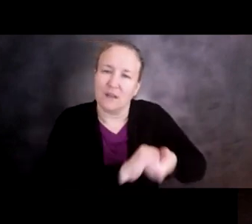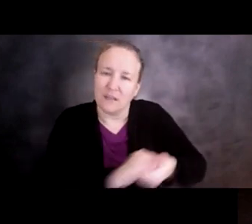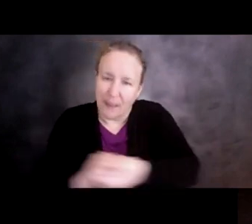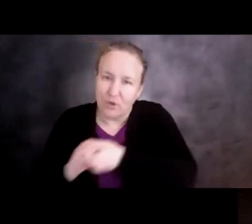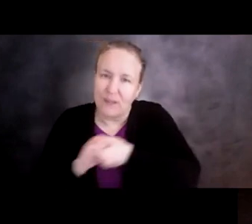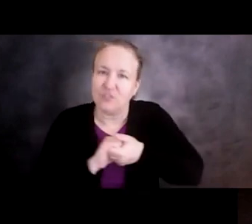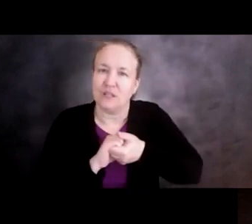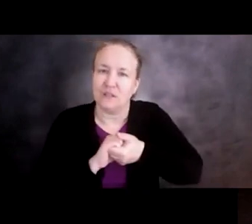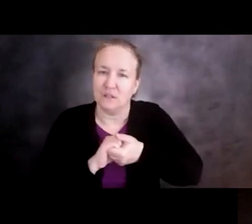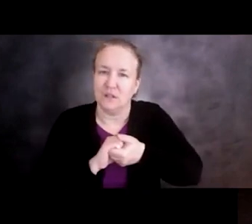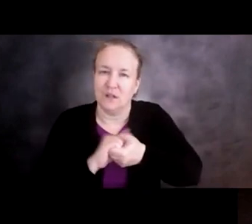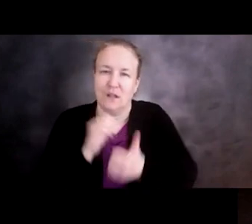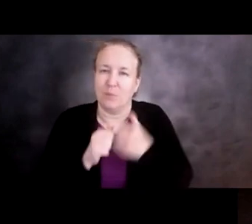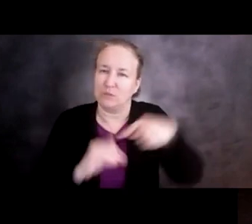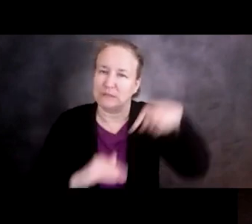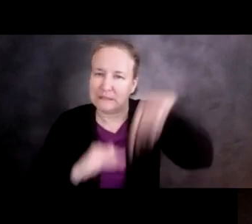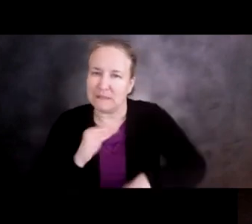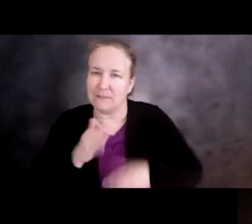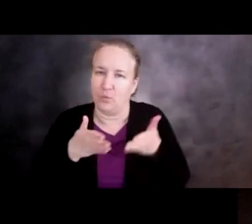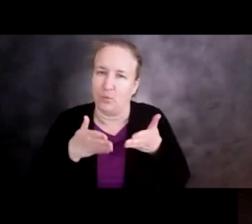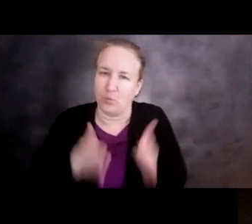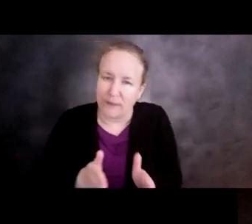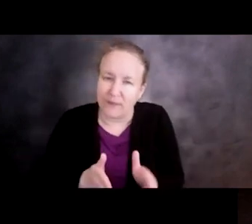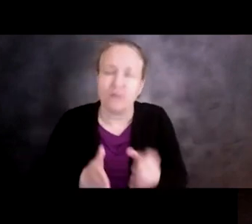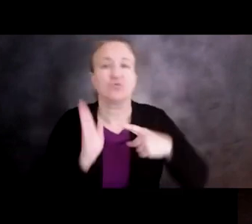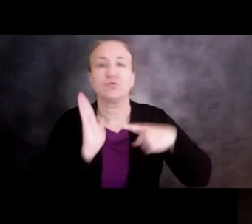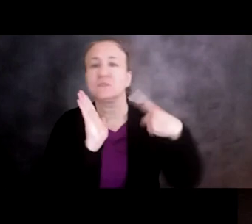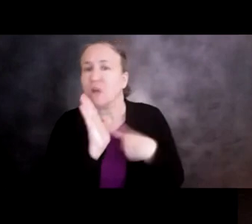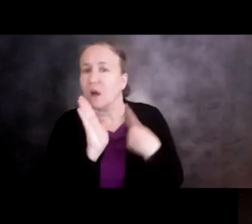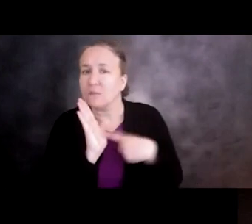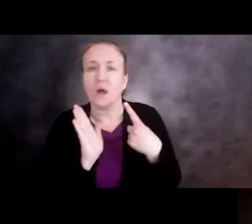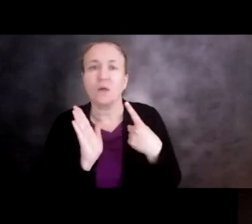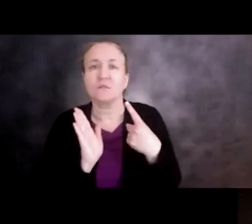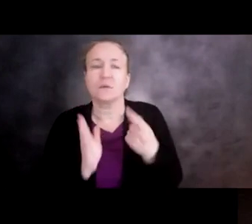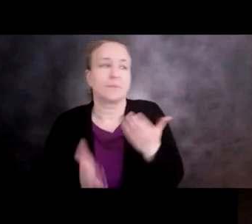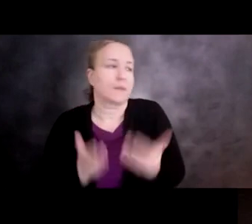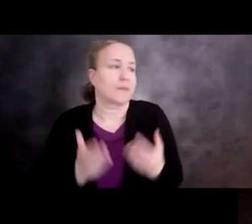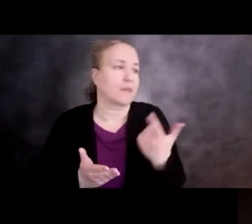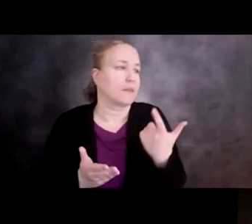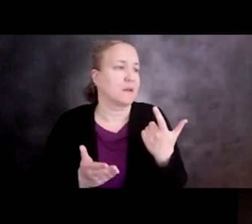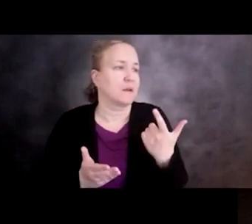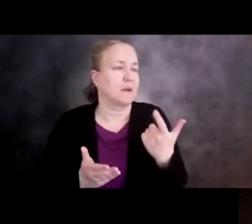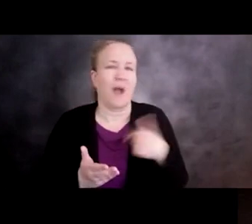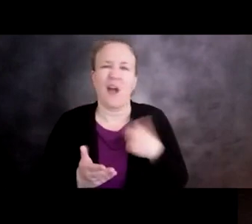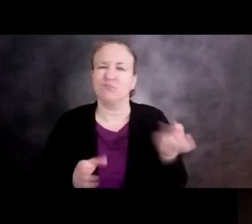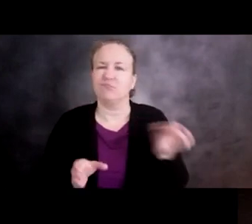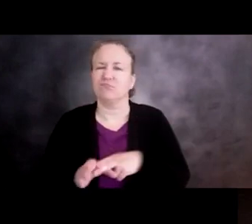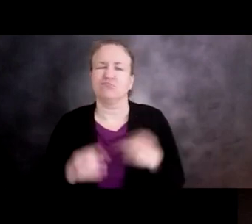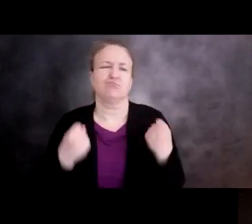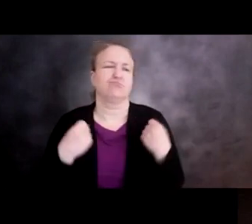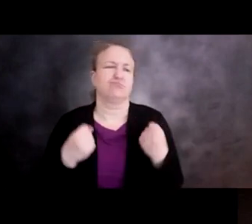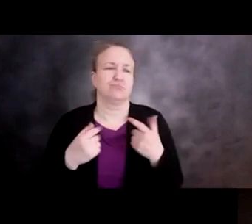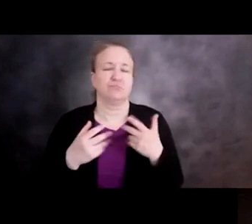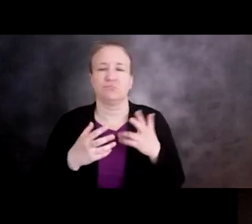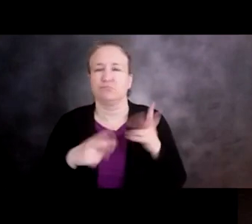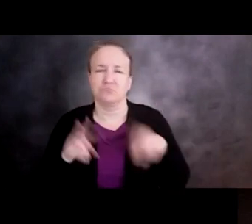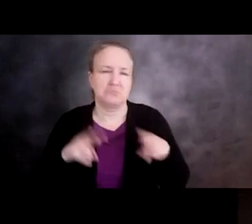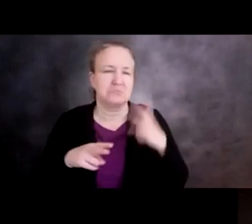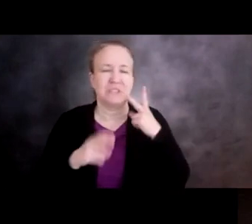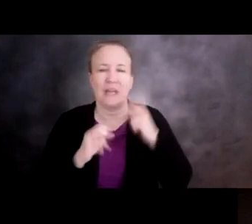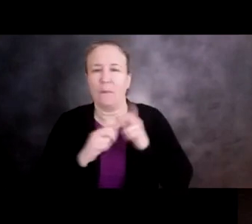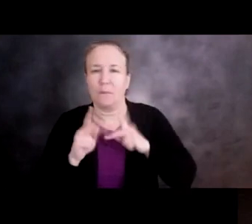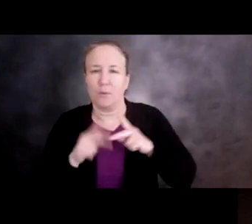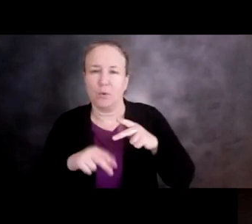the most deepest sense of the word. So there are times where I might just, you know, take a drive just to see how people walk, how people talk, and that would